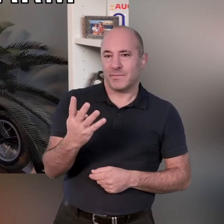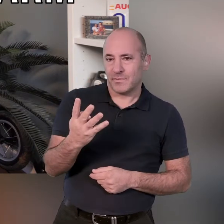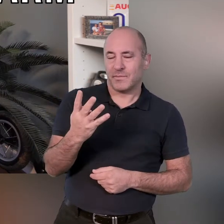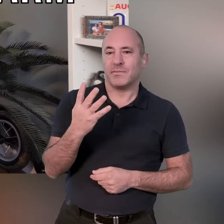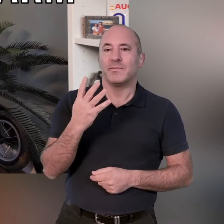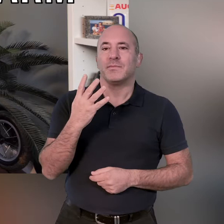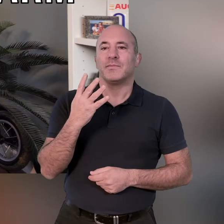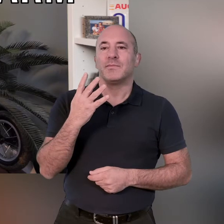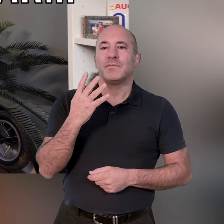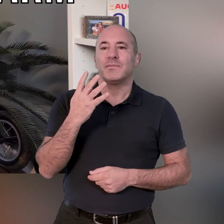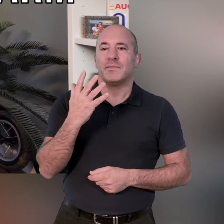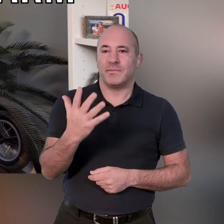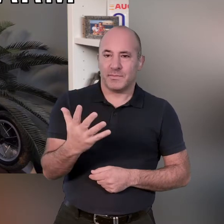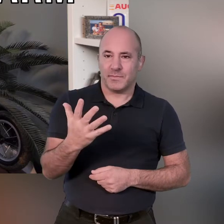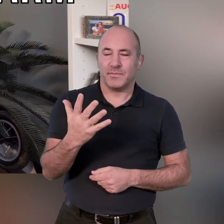4,